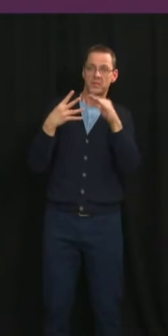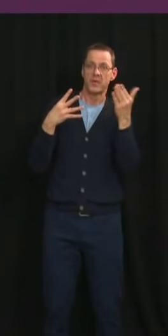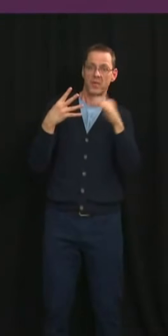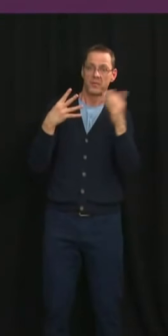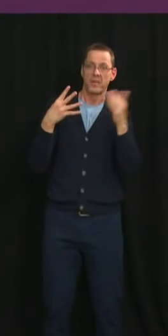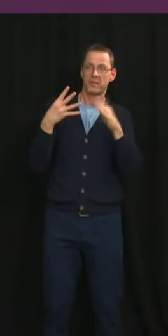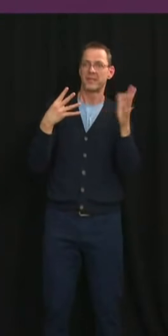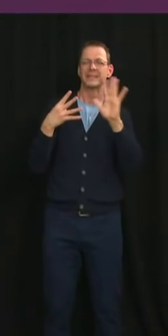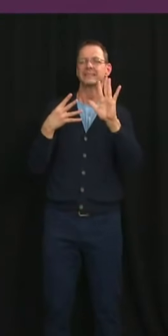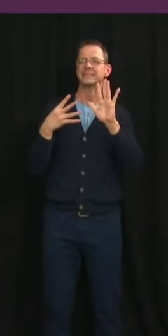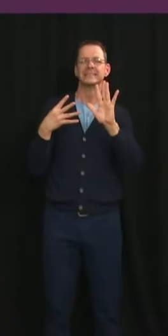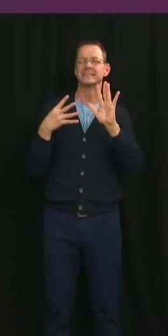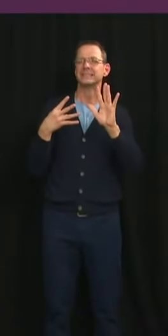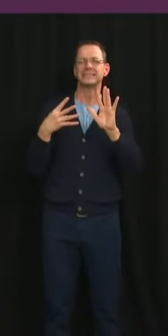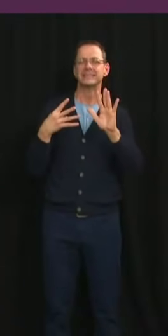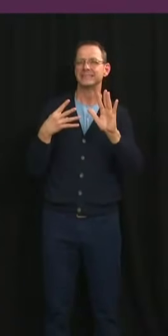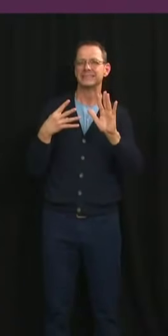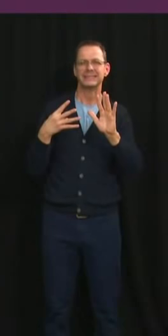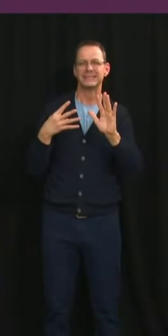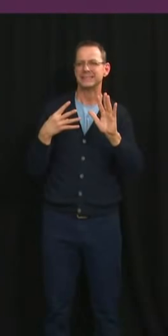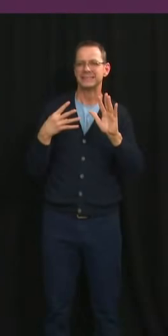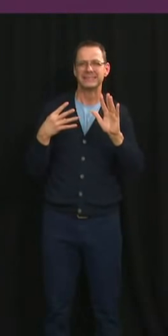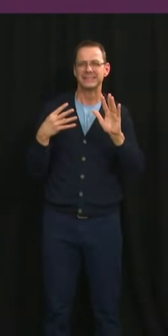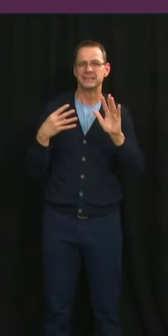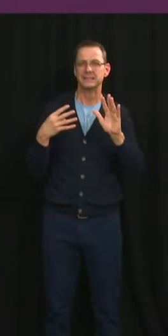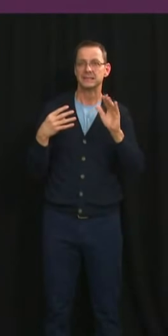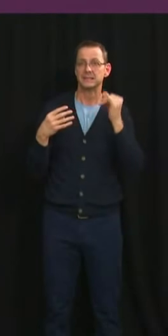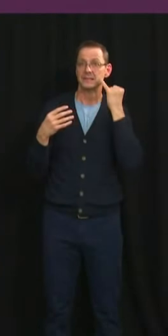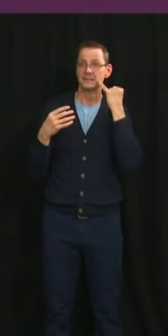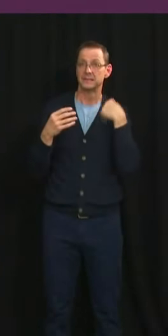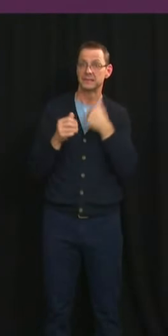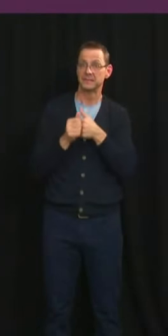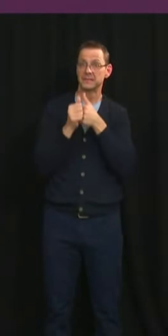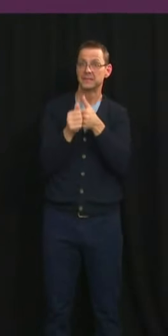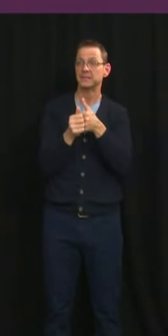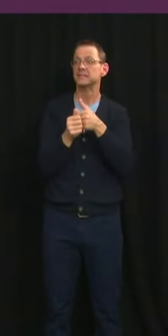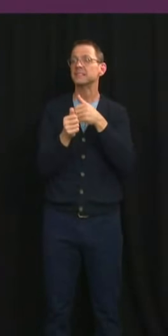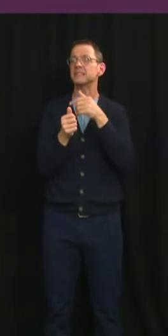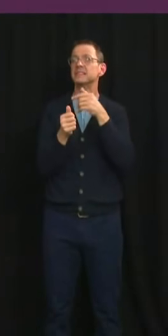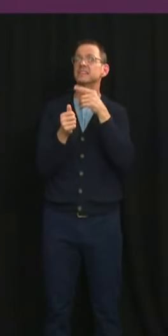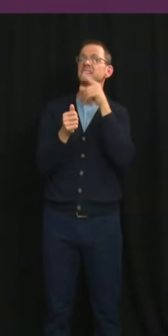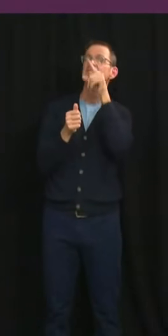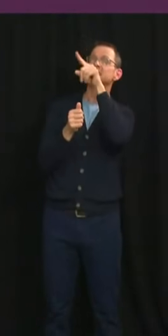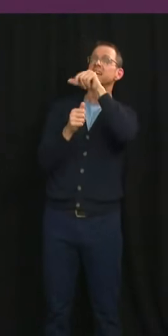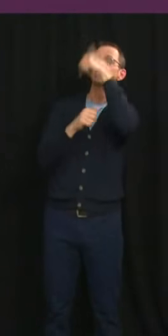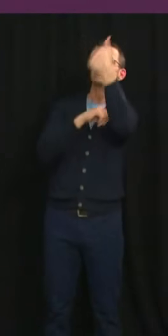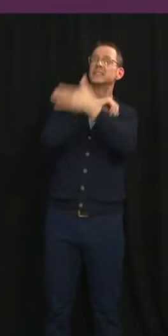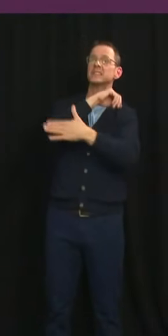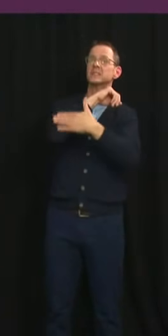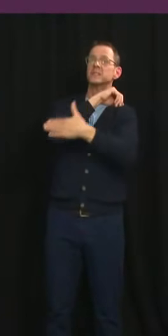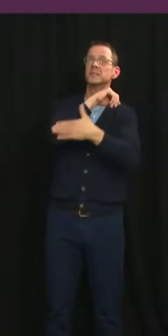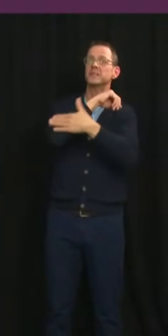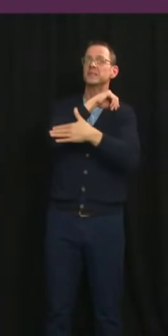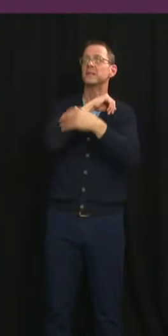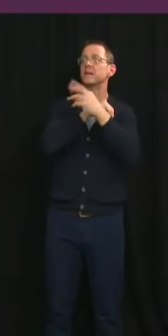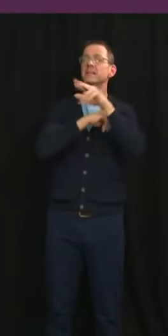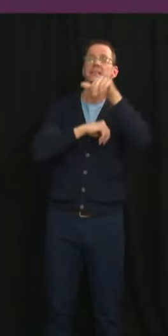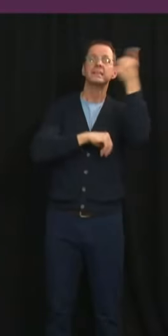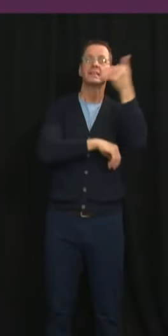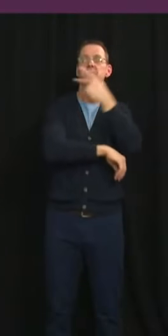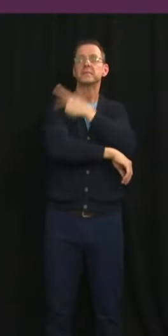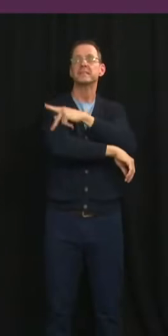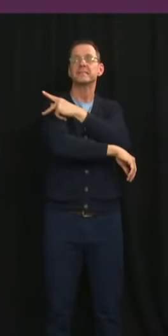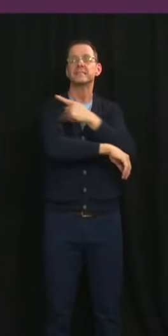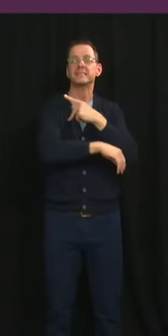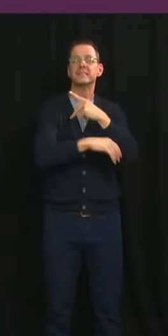is just to do what some other provinces and some other countries have done, which is to have tight restrictions for months and months and months on end, I